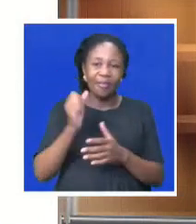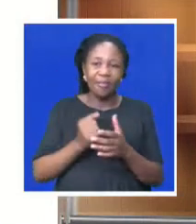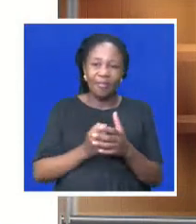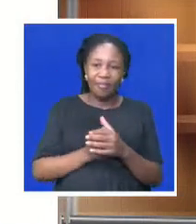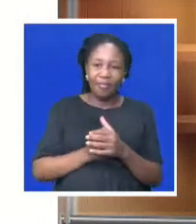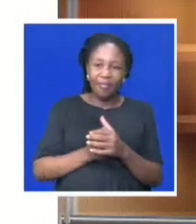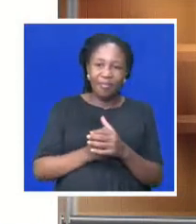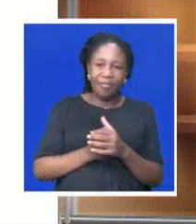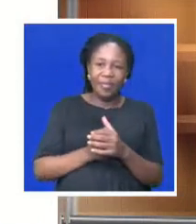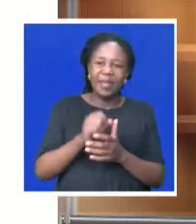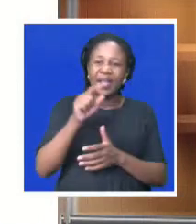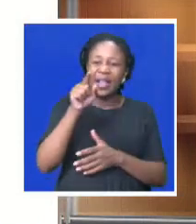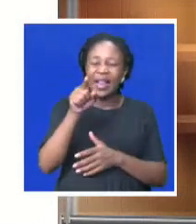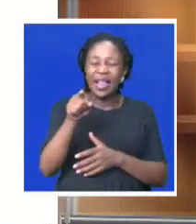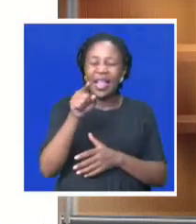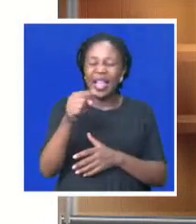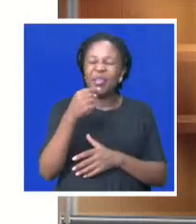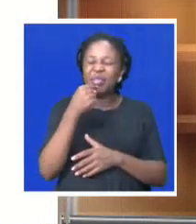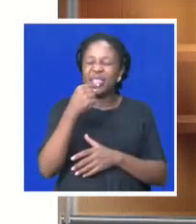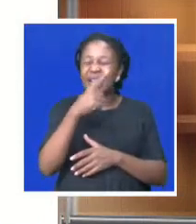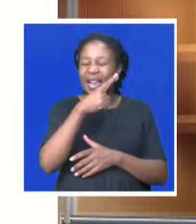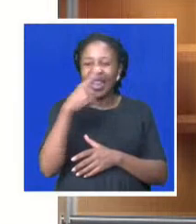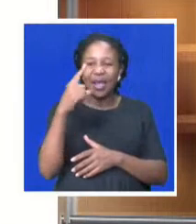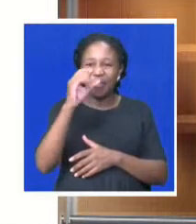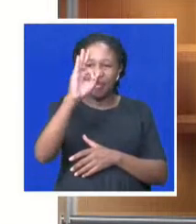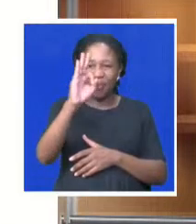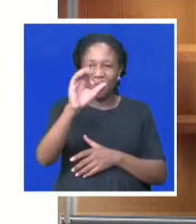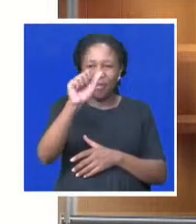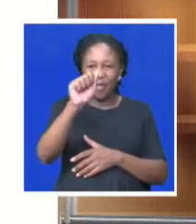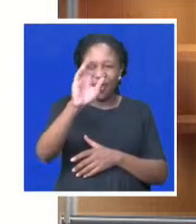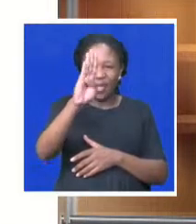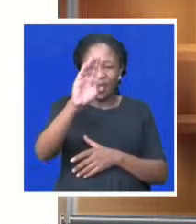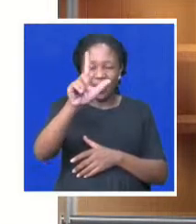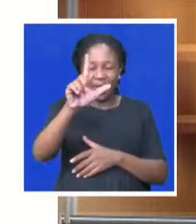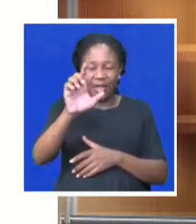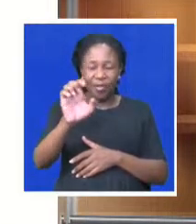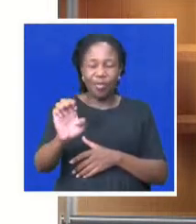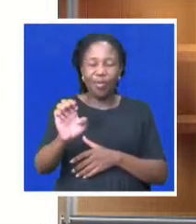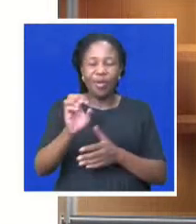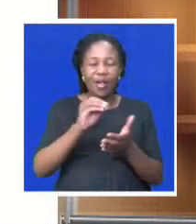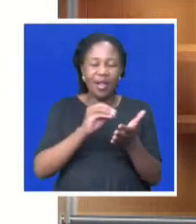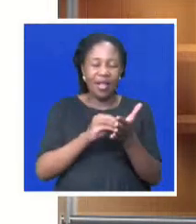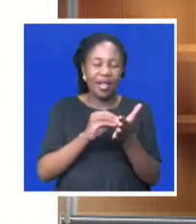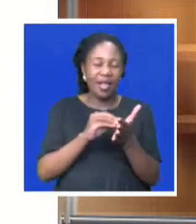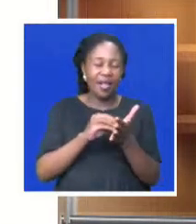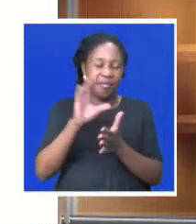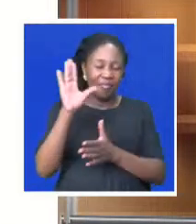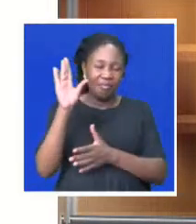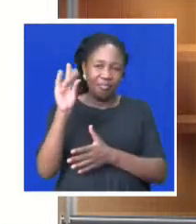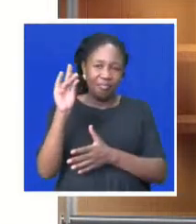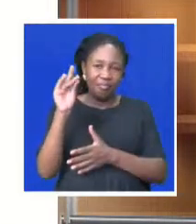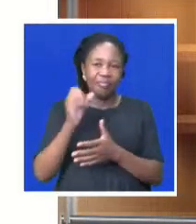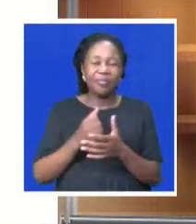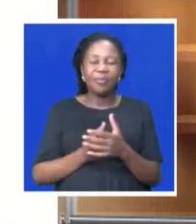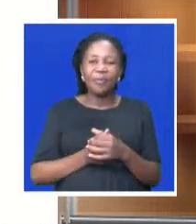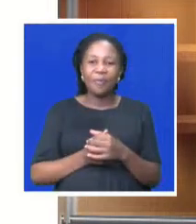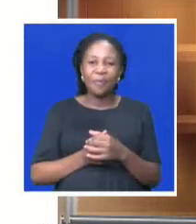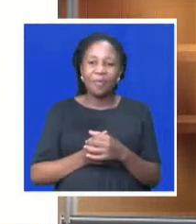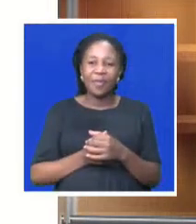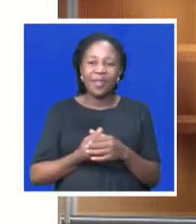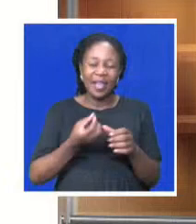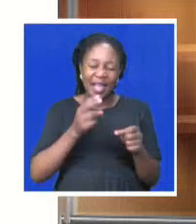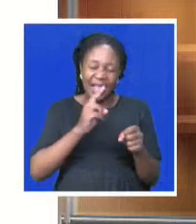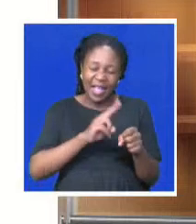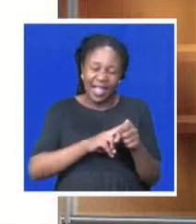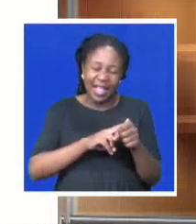fable. It is a story, but it is called a fable, and it also has a moral lesson to be learned after